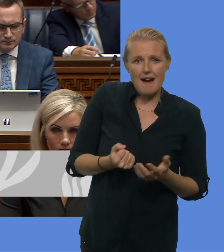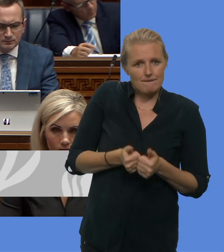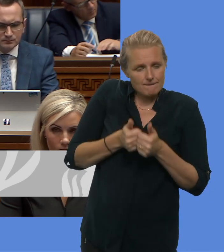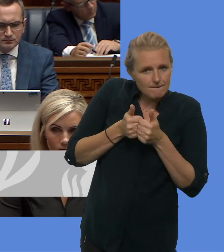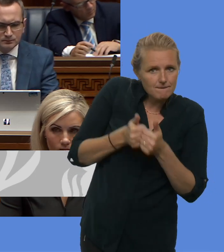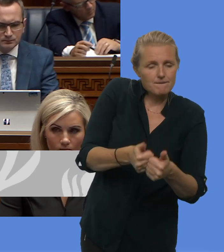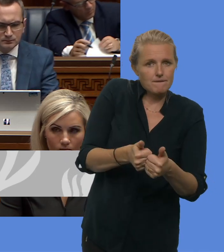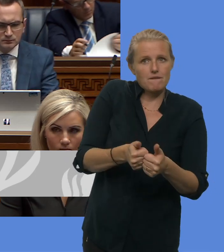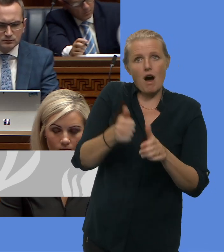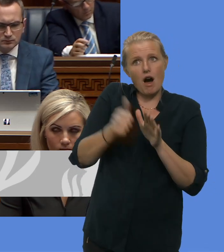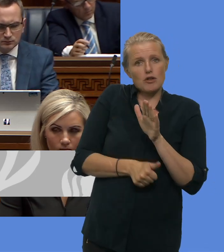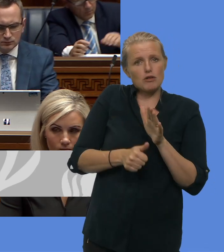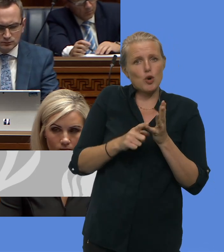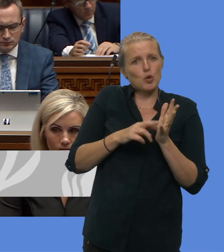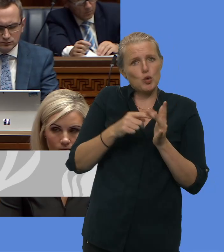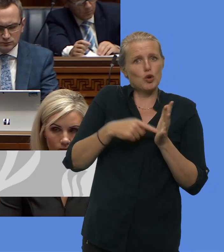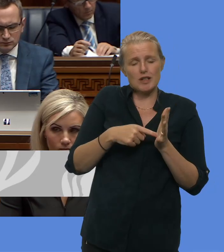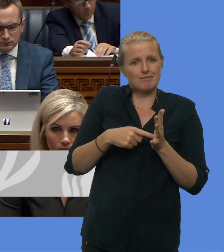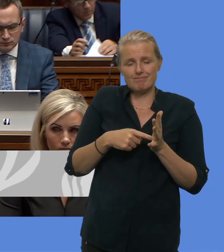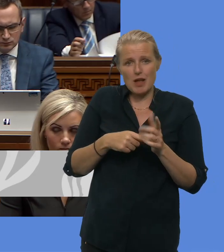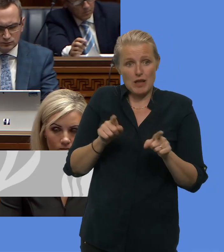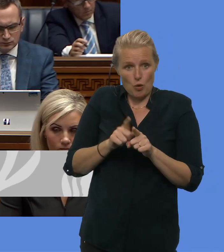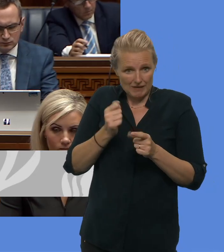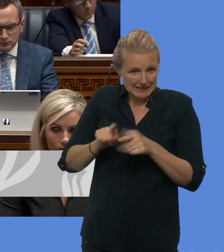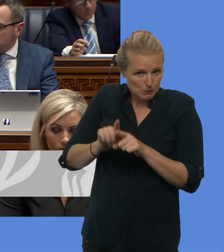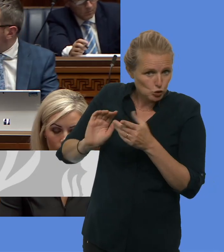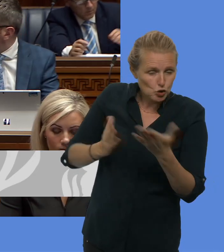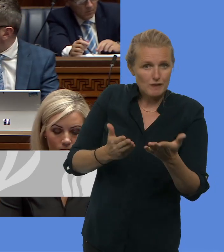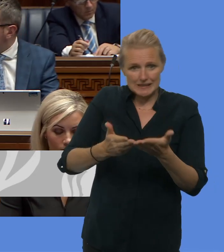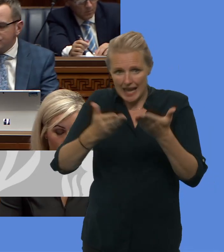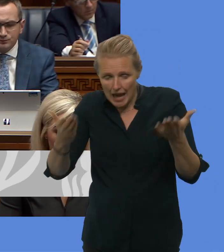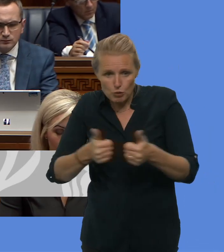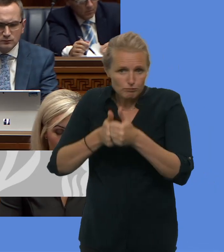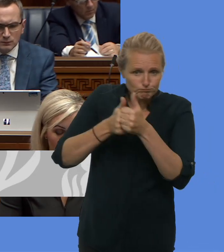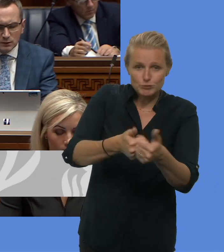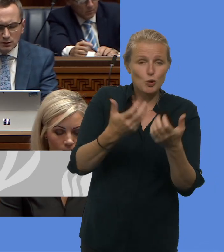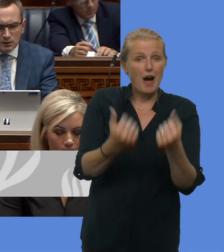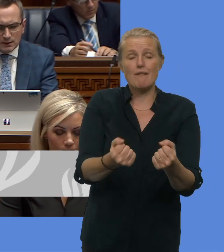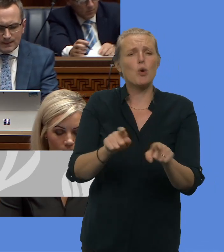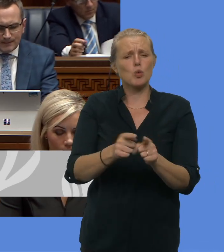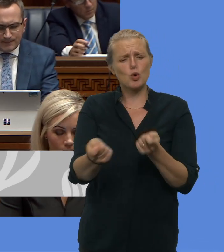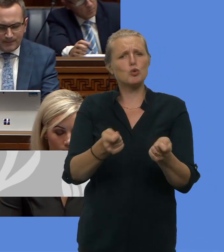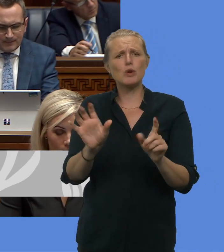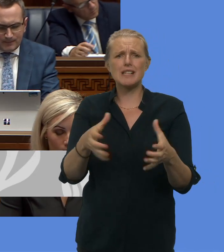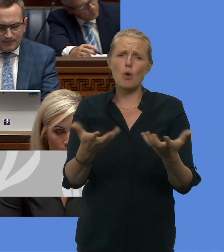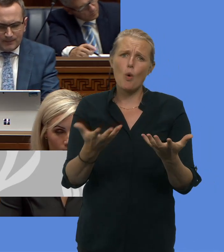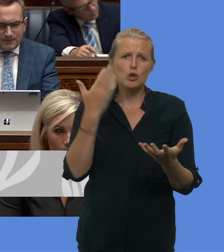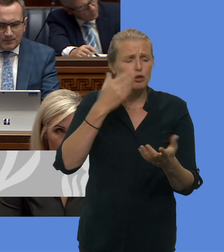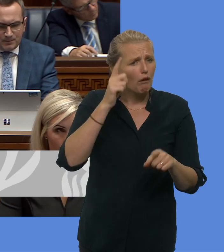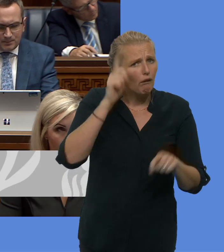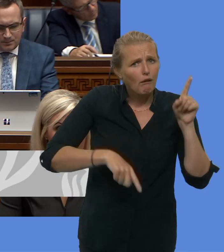treatment when it comes to equity, and they don't get the same services. And the controlled sector is a diverse group of